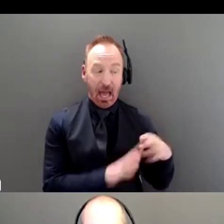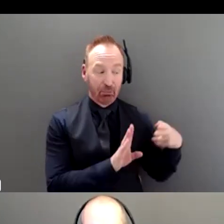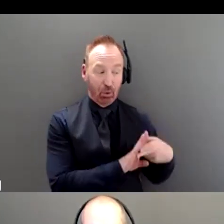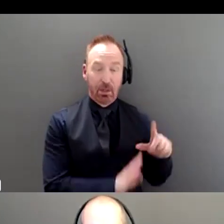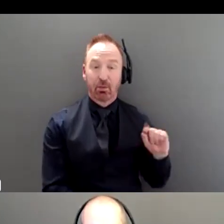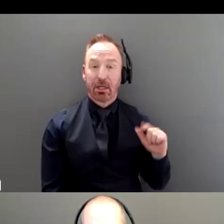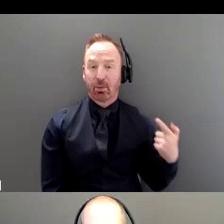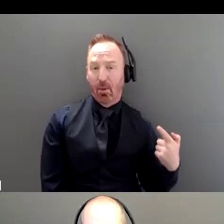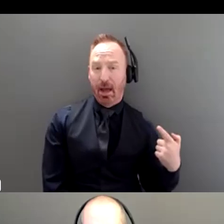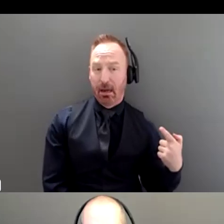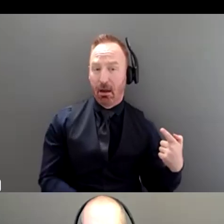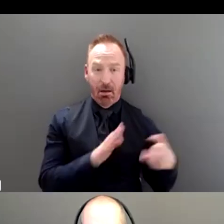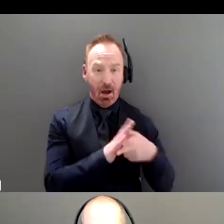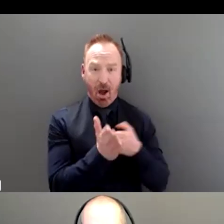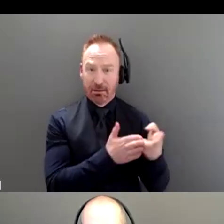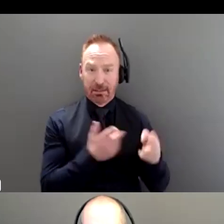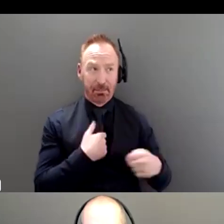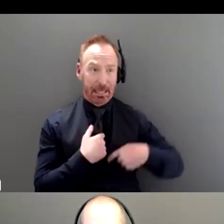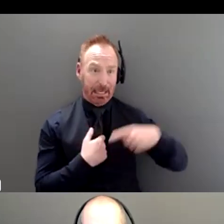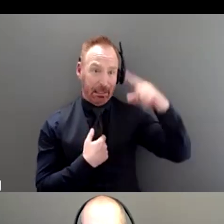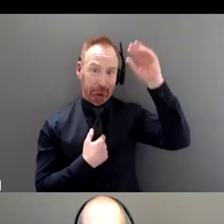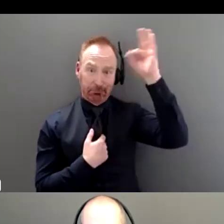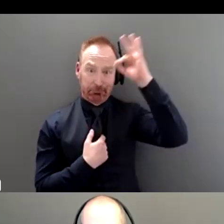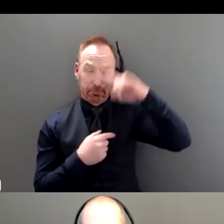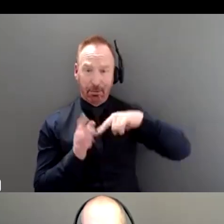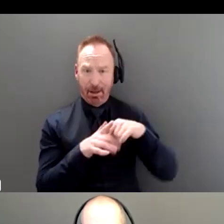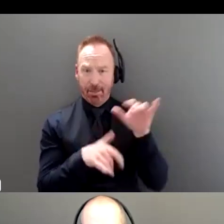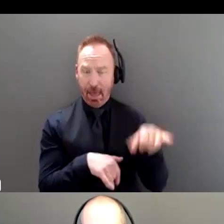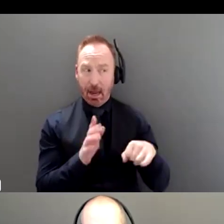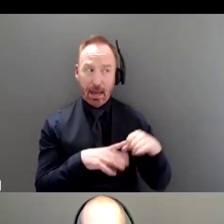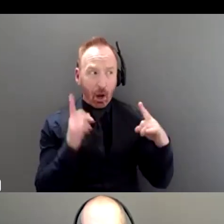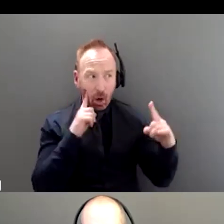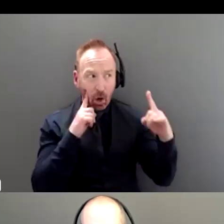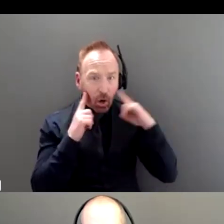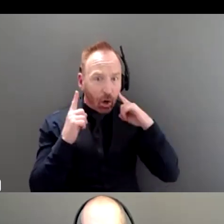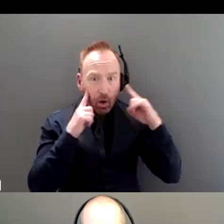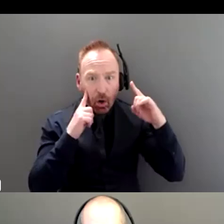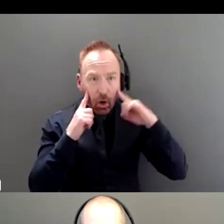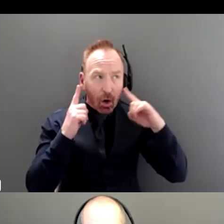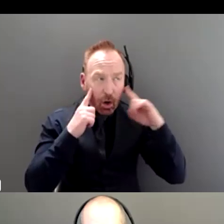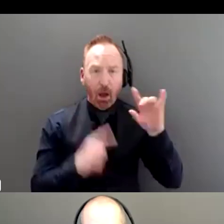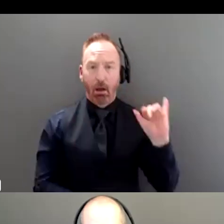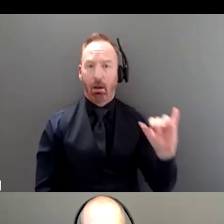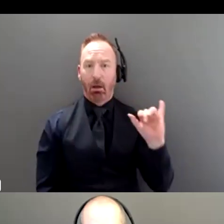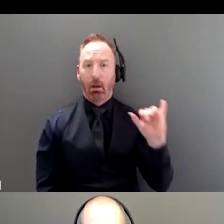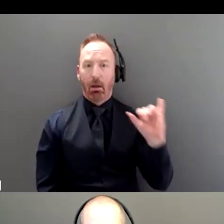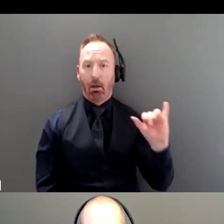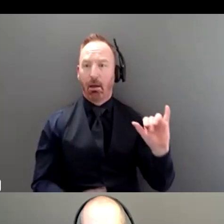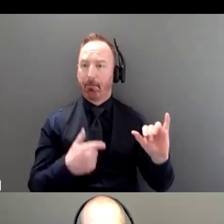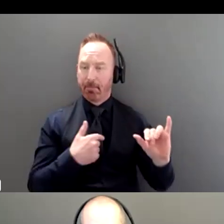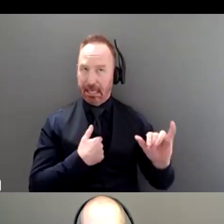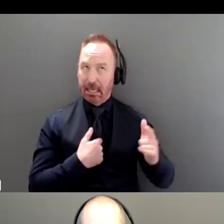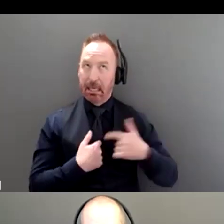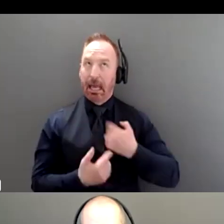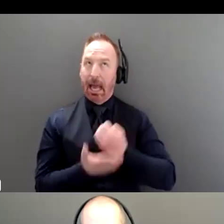it was, right? And then when I started hearing more about it, then I started recognizing, hey, I also went through economic